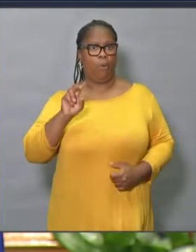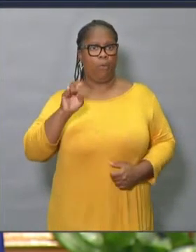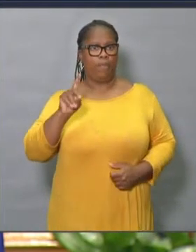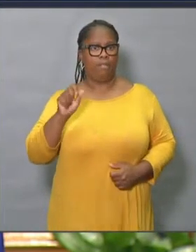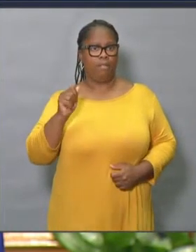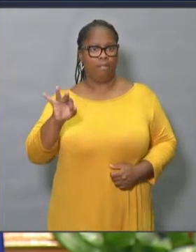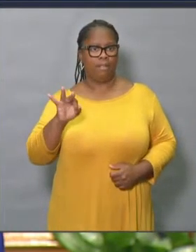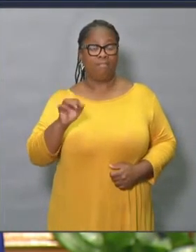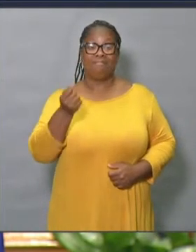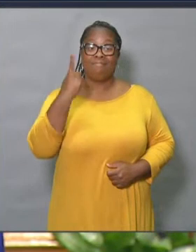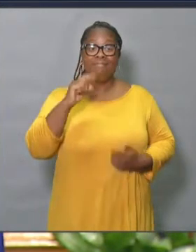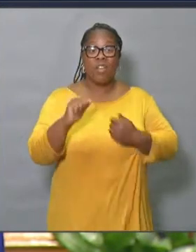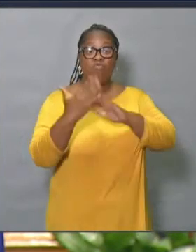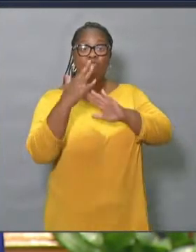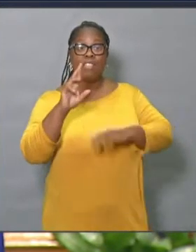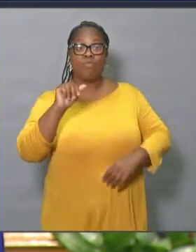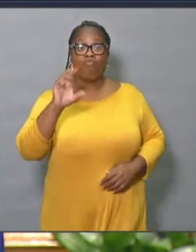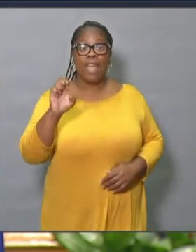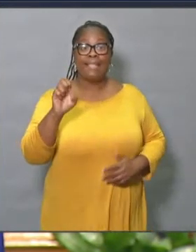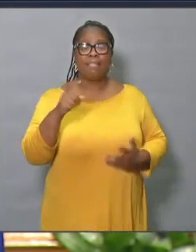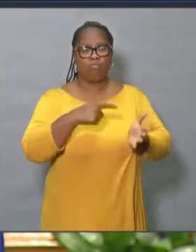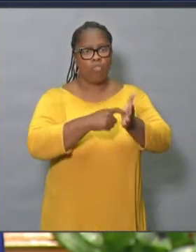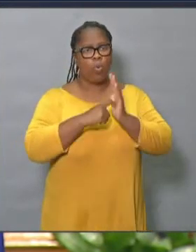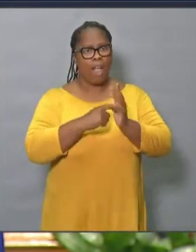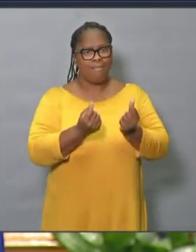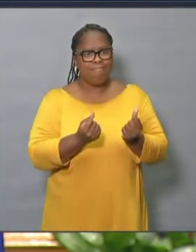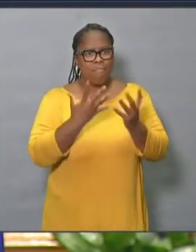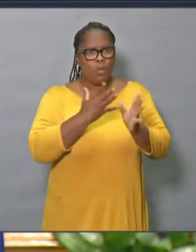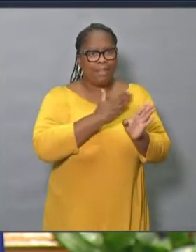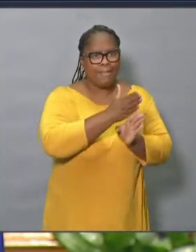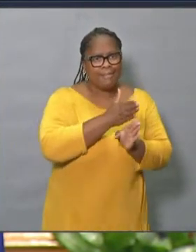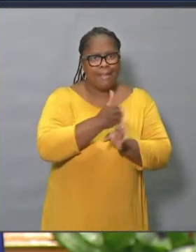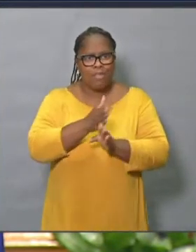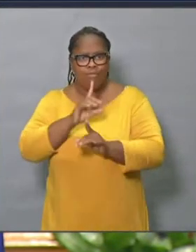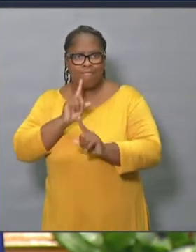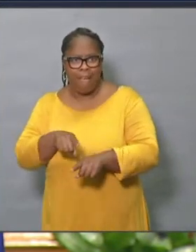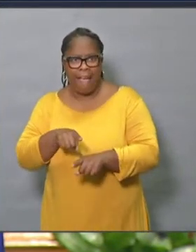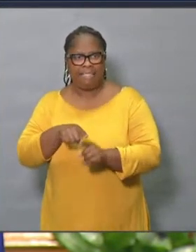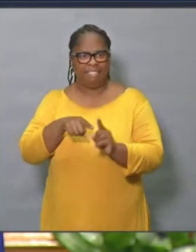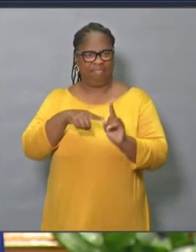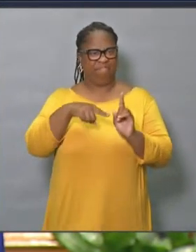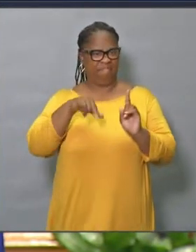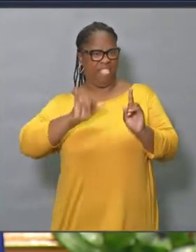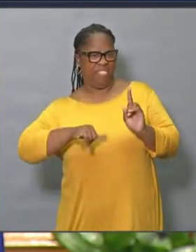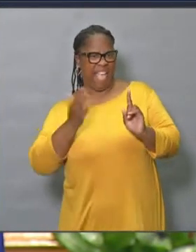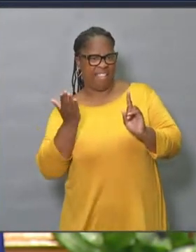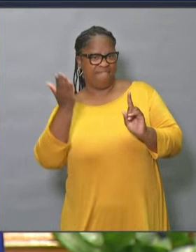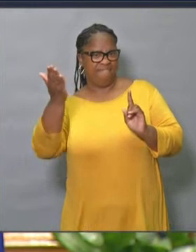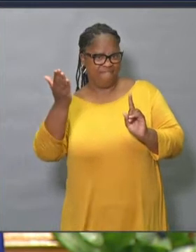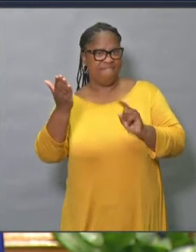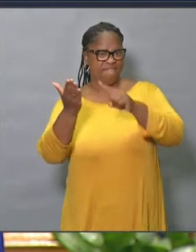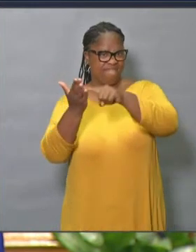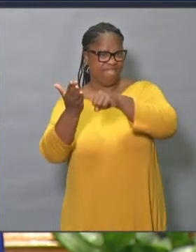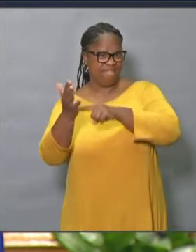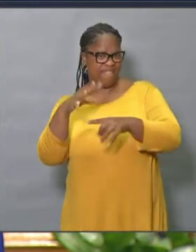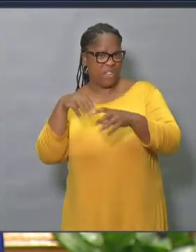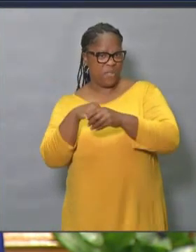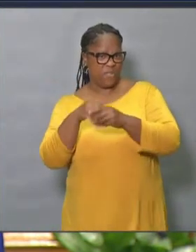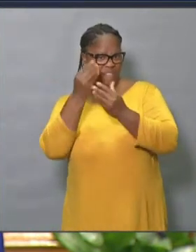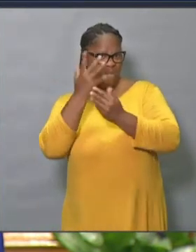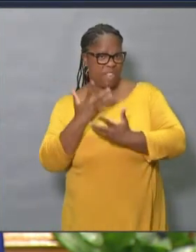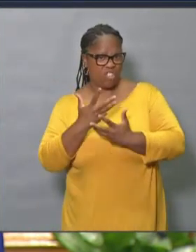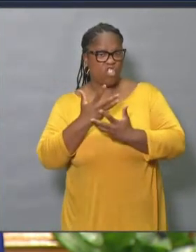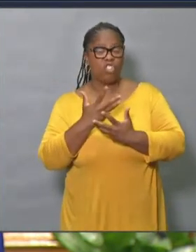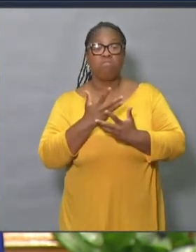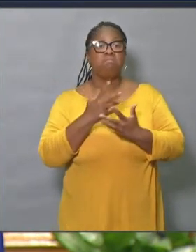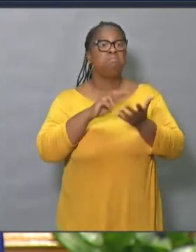multi-sector response, like the one that's outlined in the motion, that builds upon the strengths and trusted relationships of many